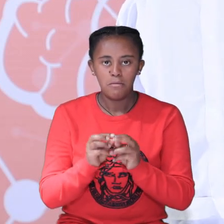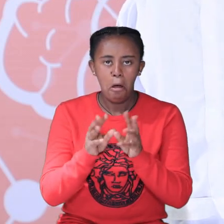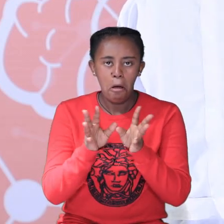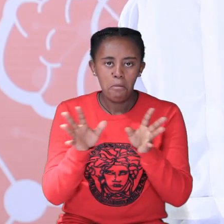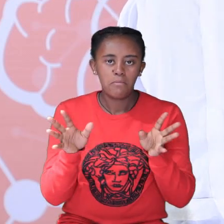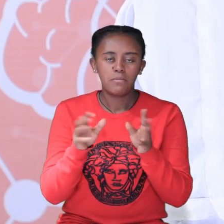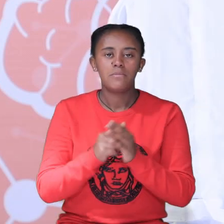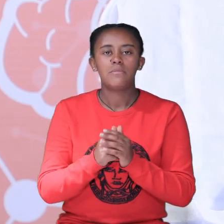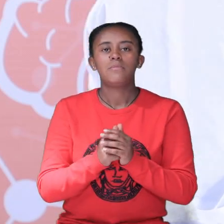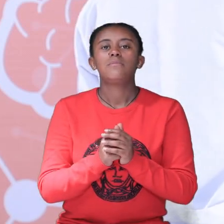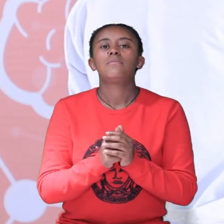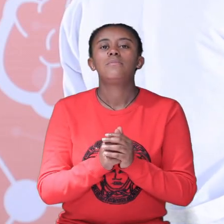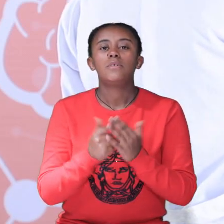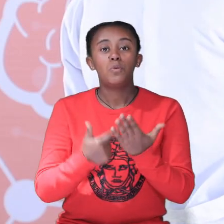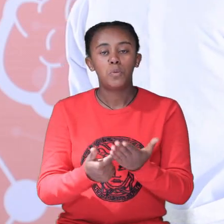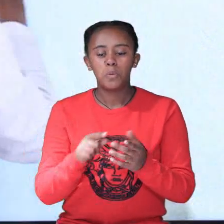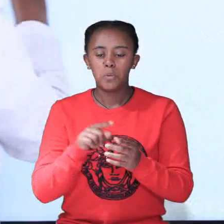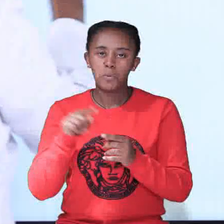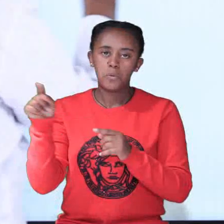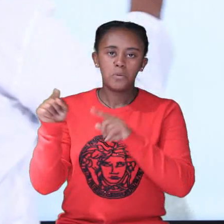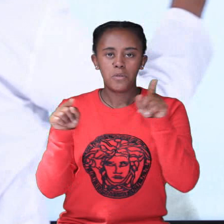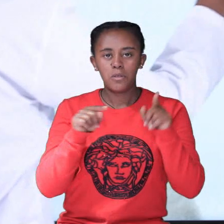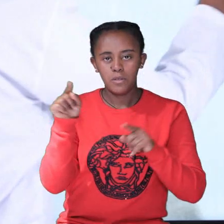and also this direction.